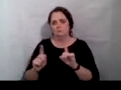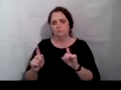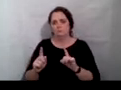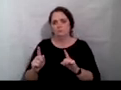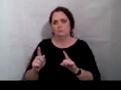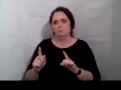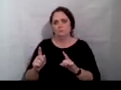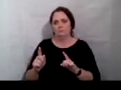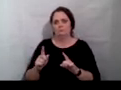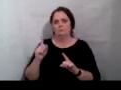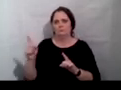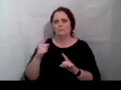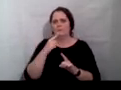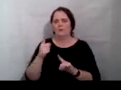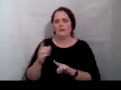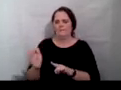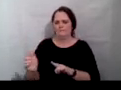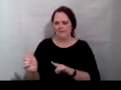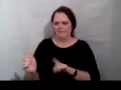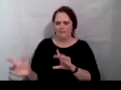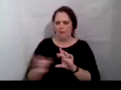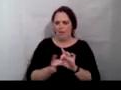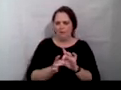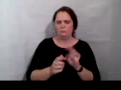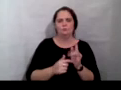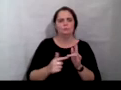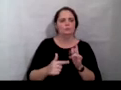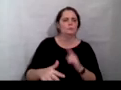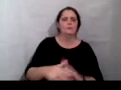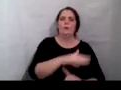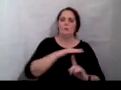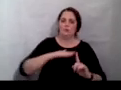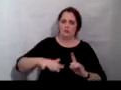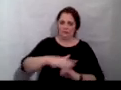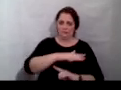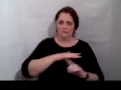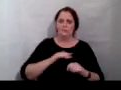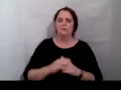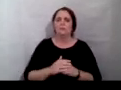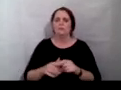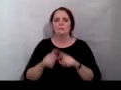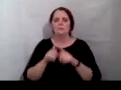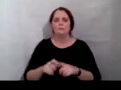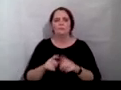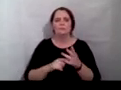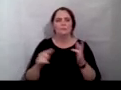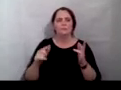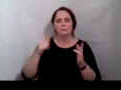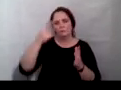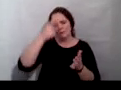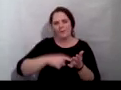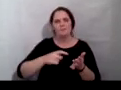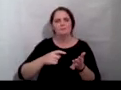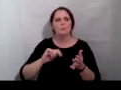ecology, talking about an effective entanglement with ecology, or the difficulties in recognizing